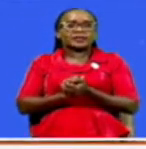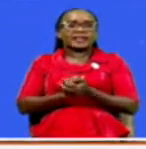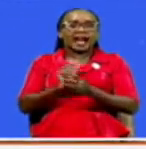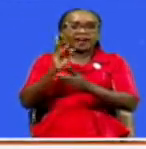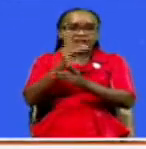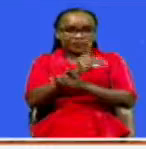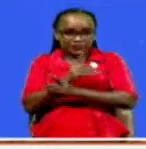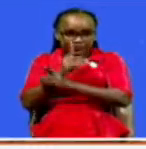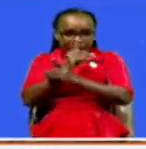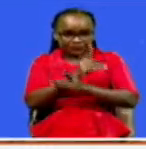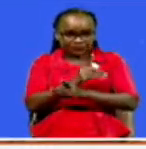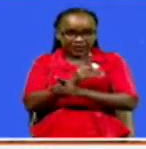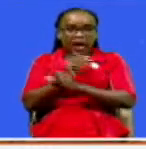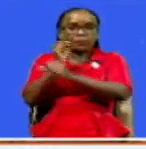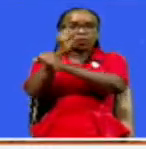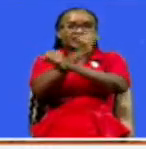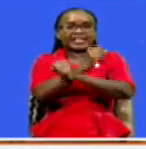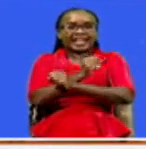preserve